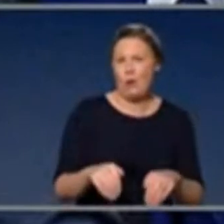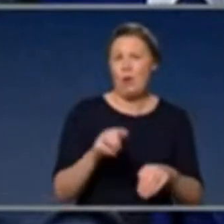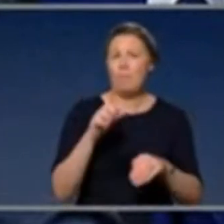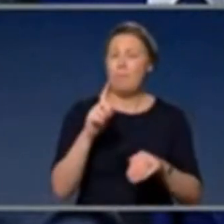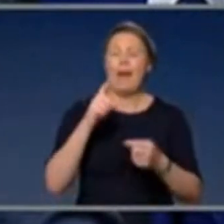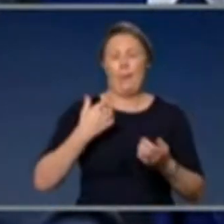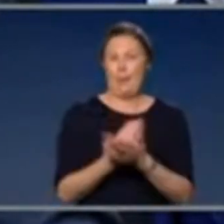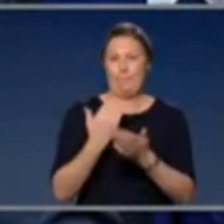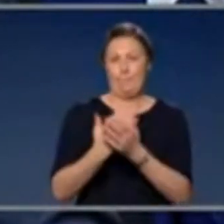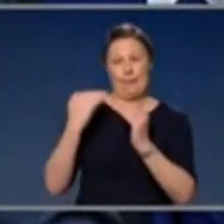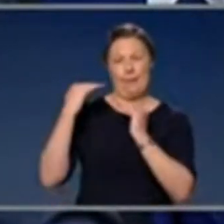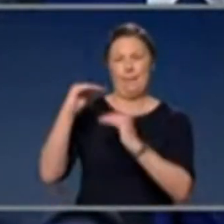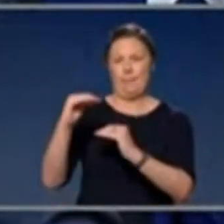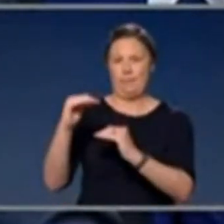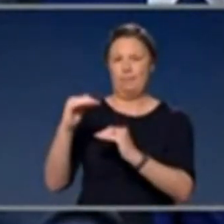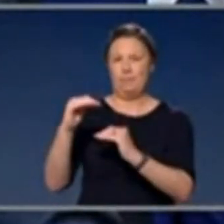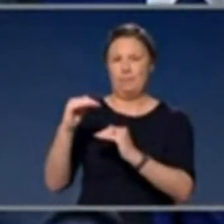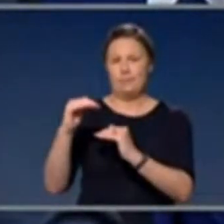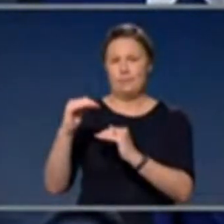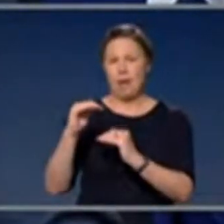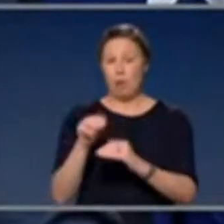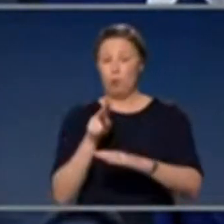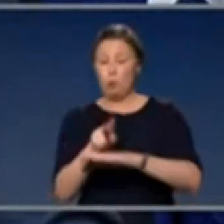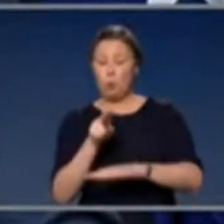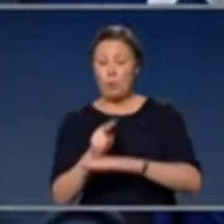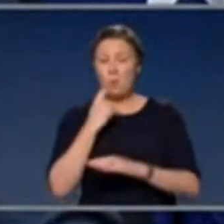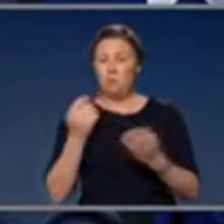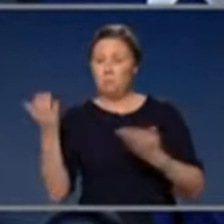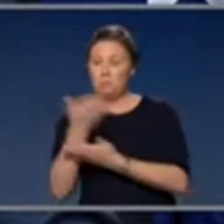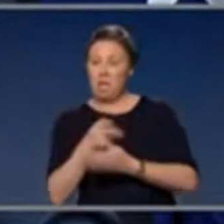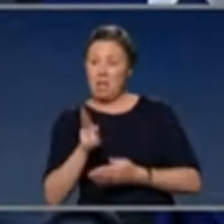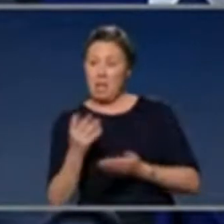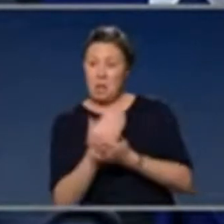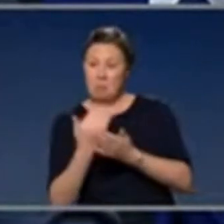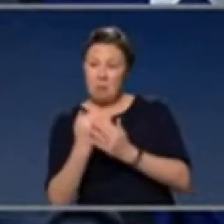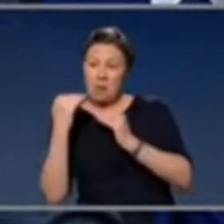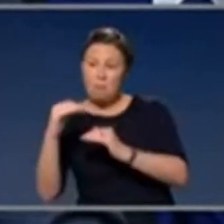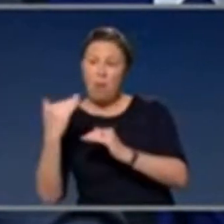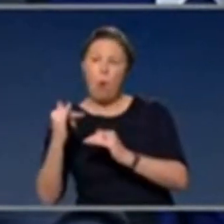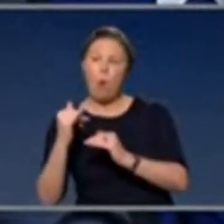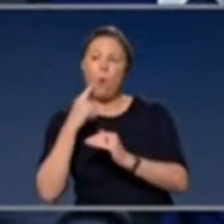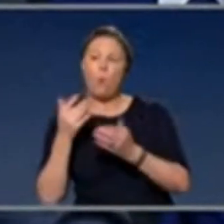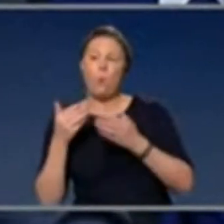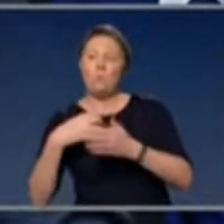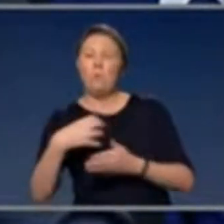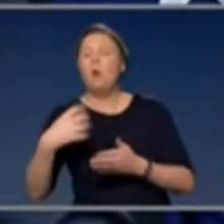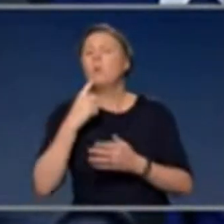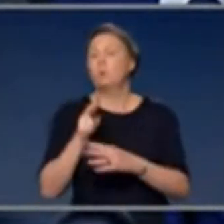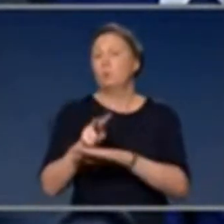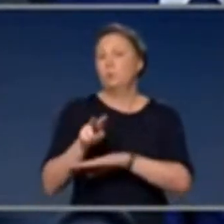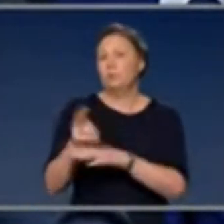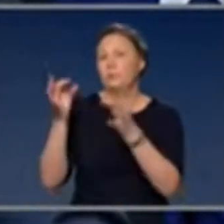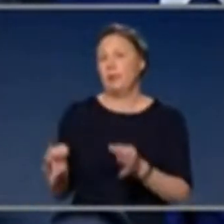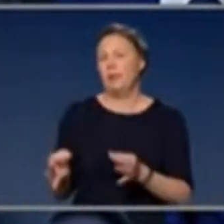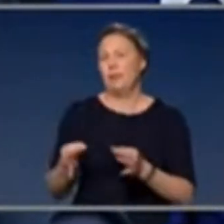those caps every fortnight. So we'll review them again in a fortnight from now. And once the Victorian, I think, and we